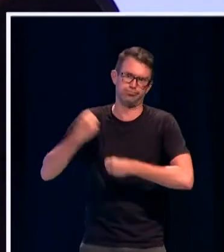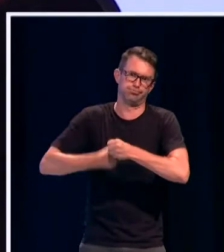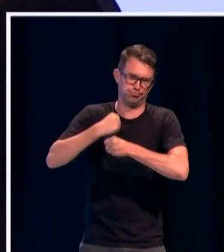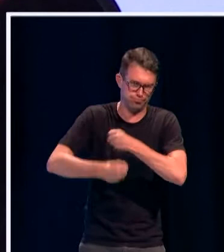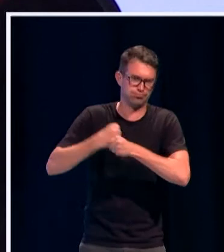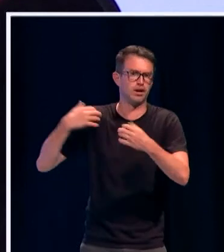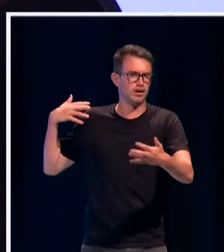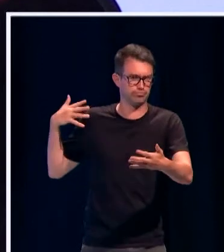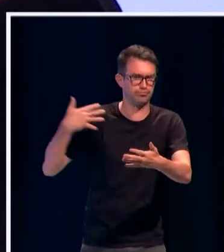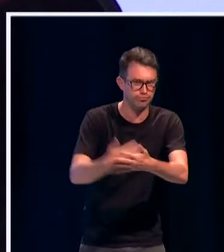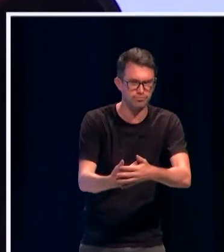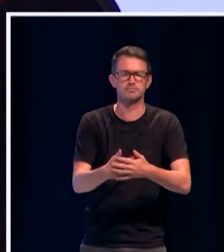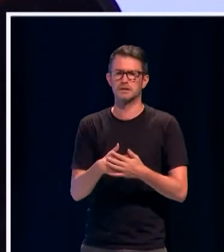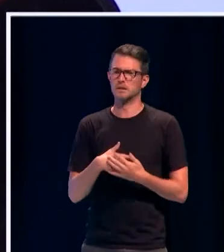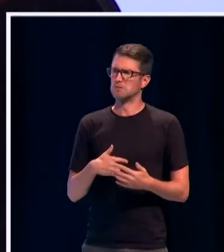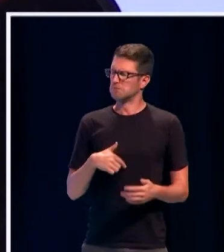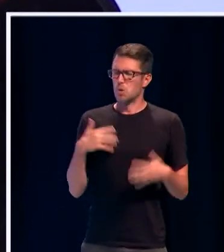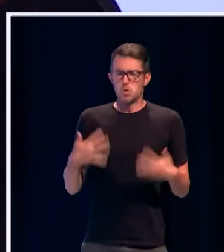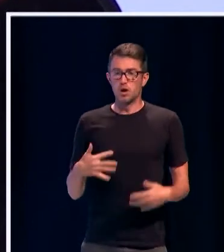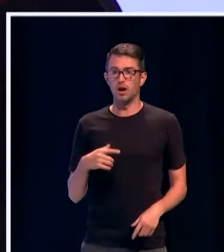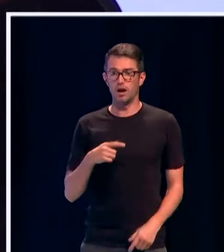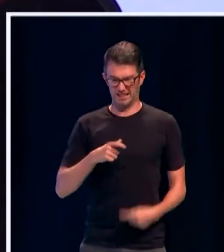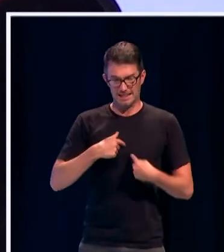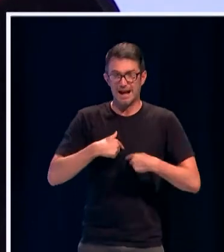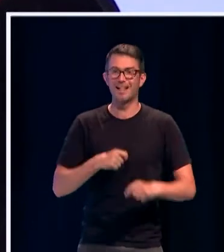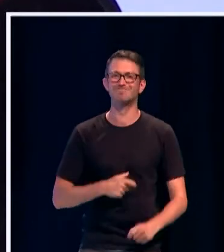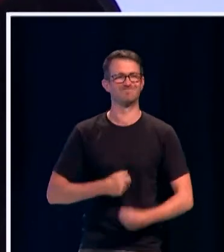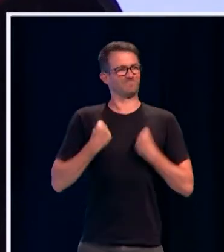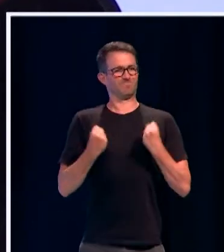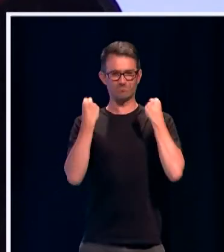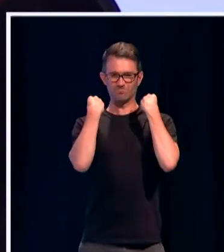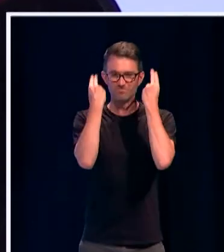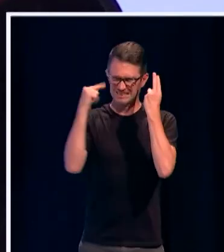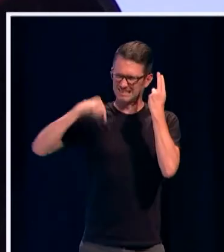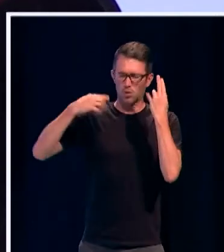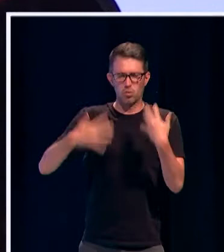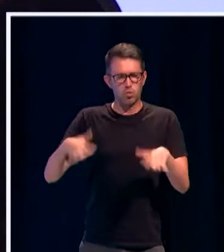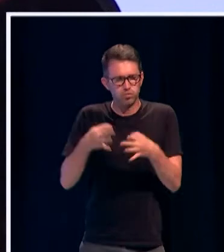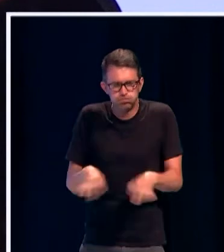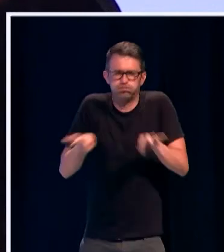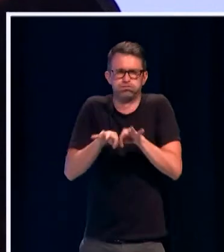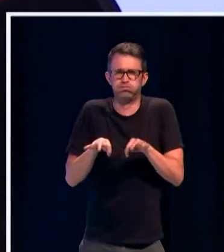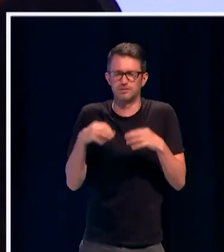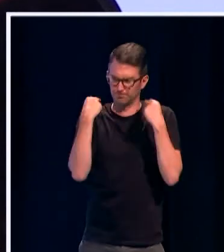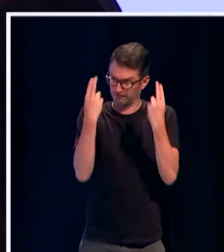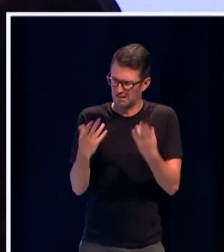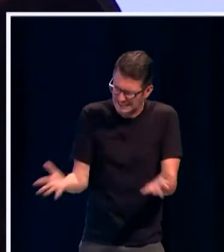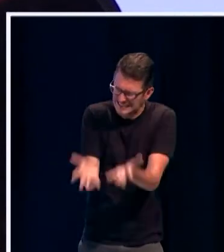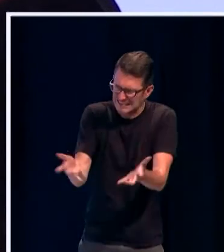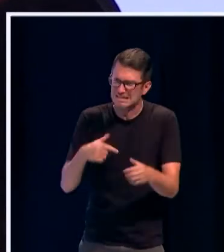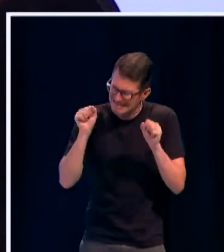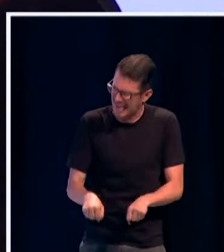confidence. People need to touch that. They can do it. They can manage it, and